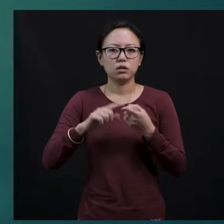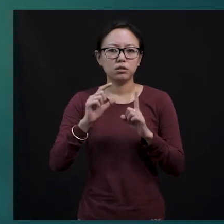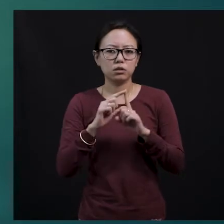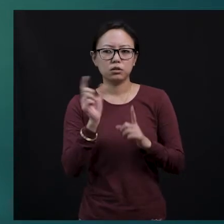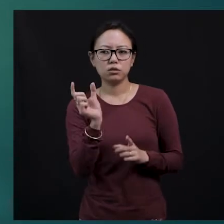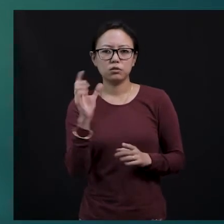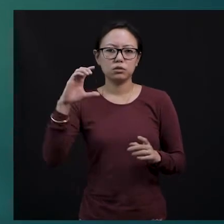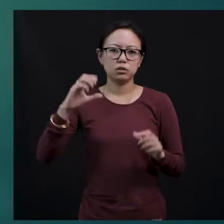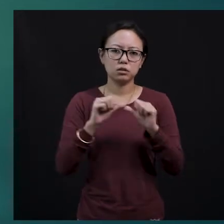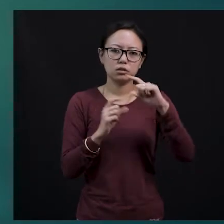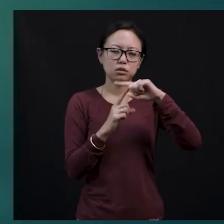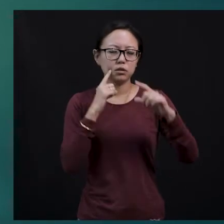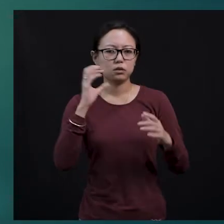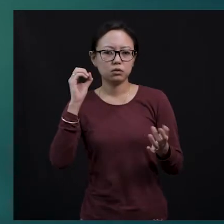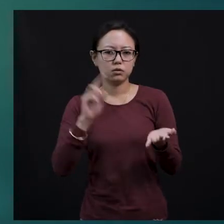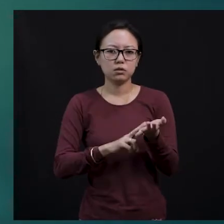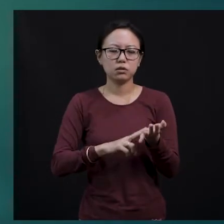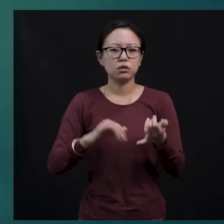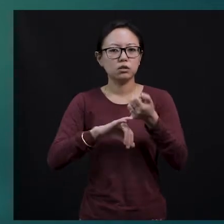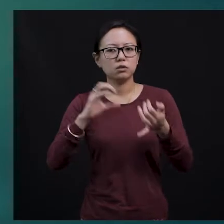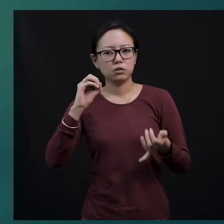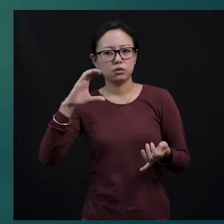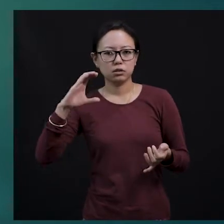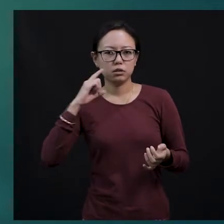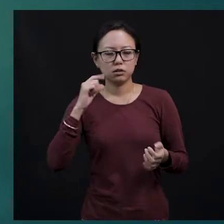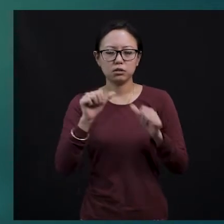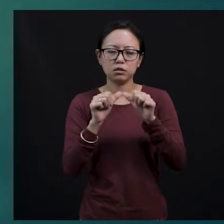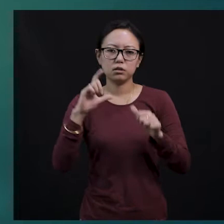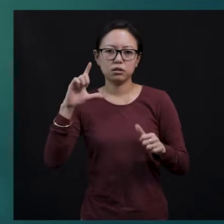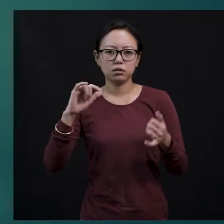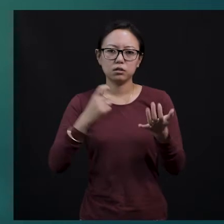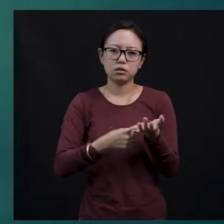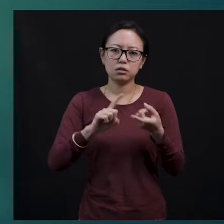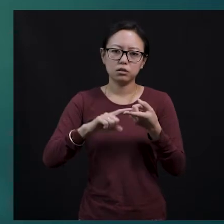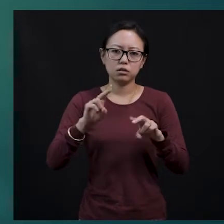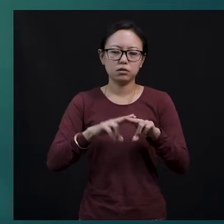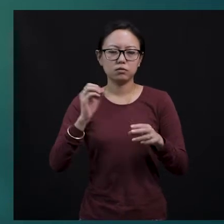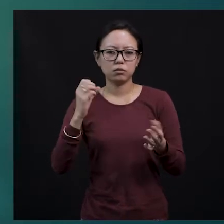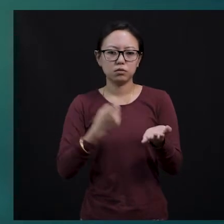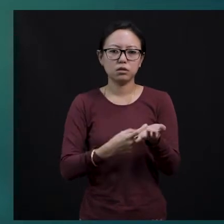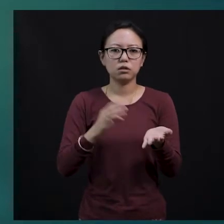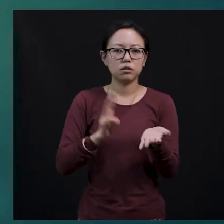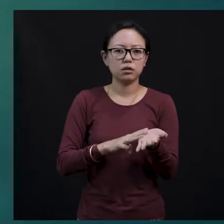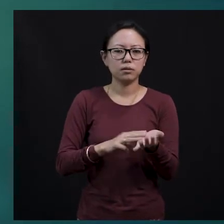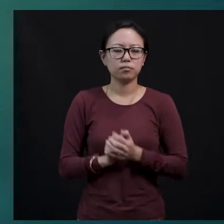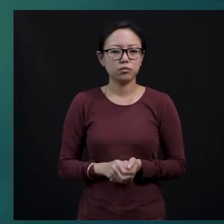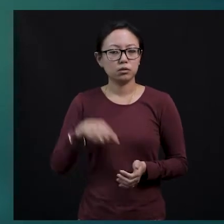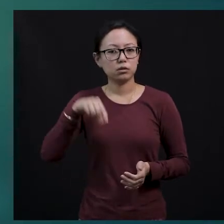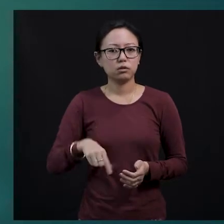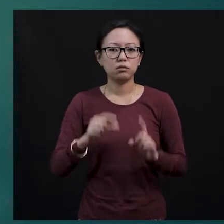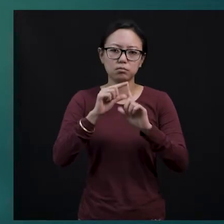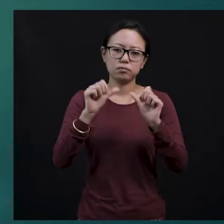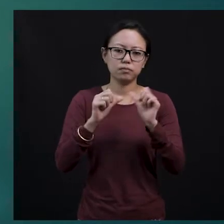reforms, just a gentle reminder that this is part 3 and we will finish this lesson in